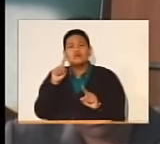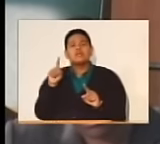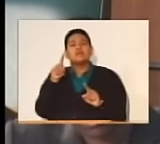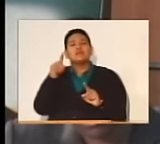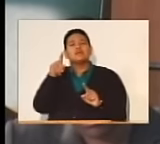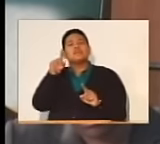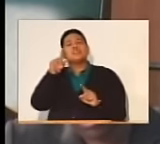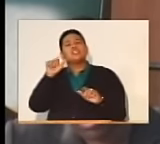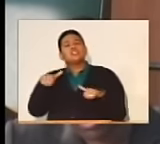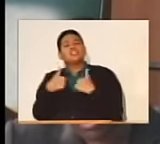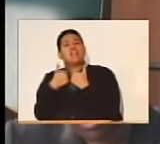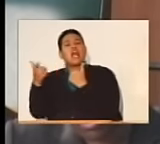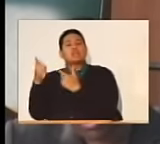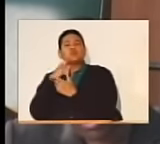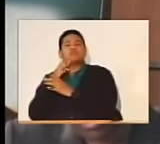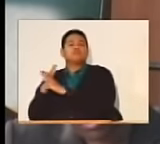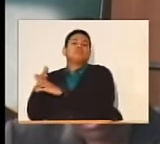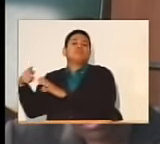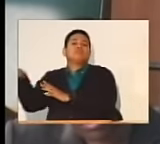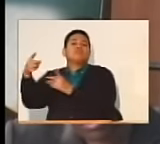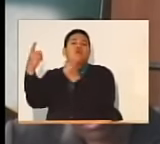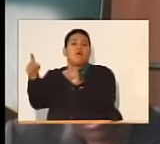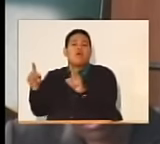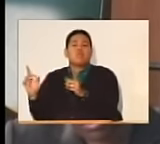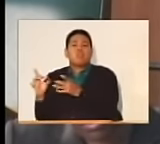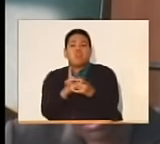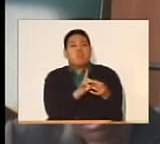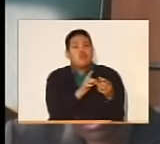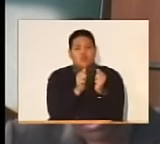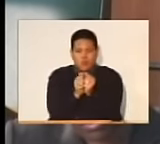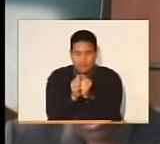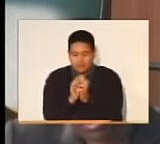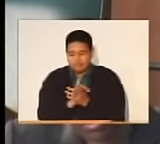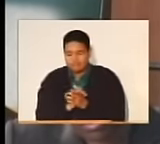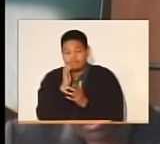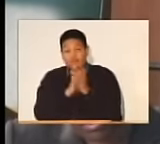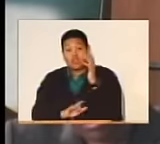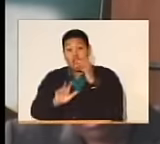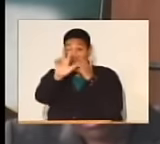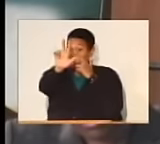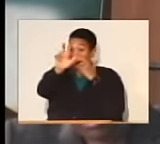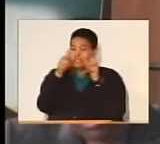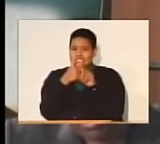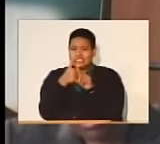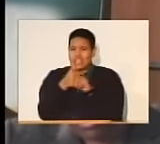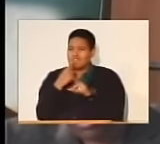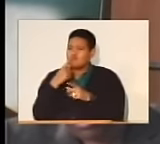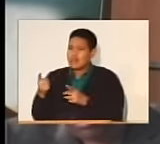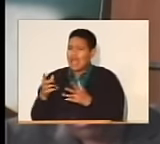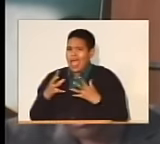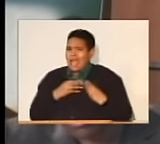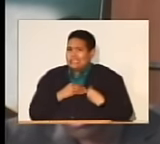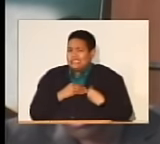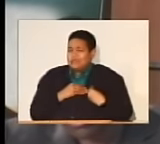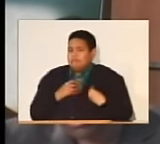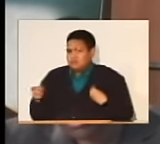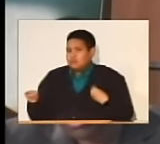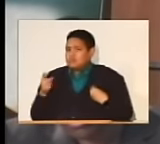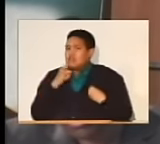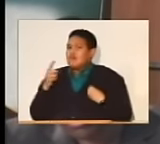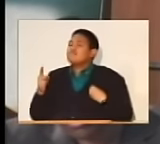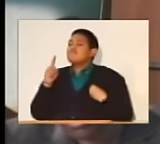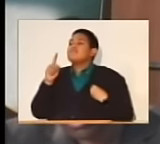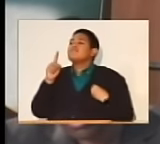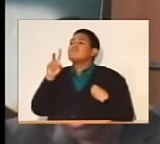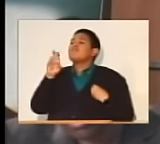challenges which prevented such matters from being joined. Clause 3 treats with the acceptance of the